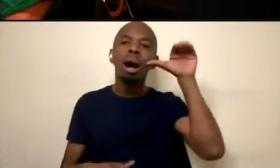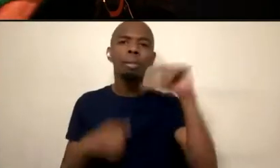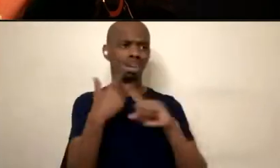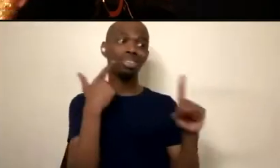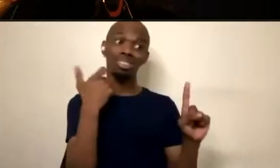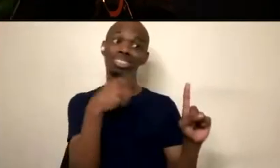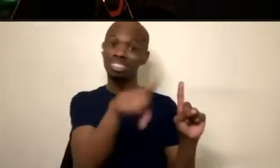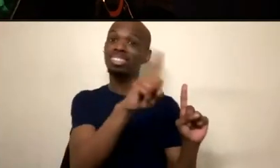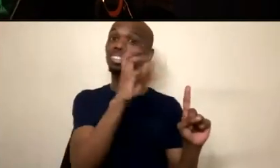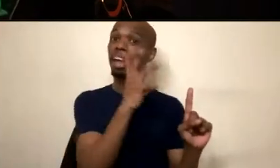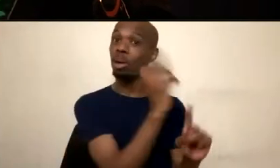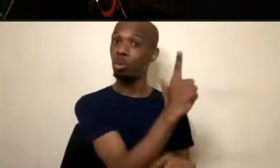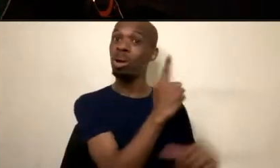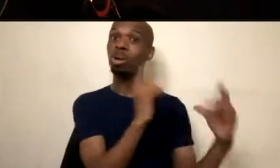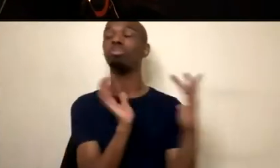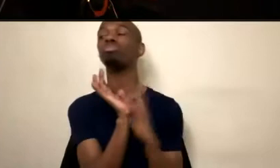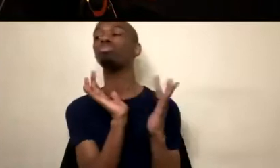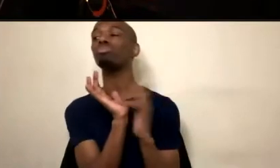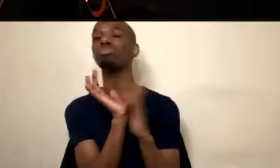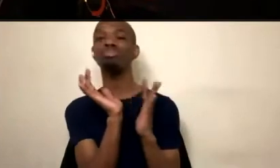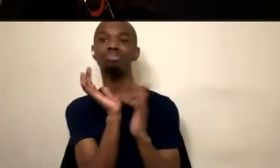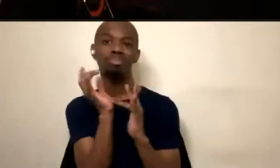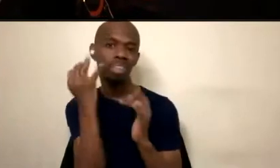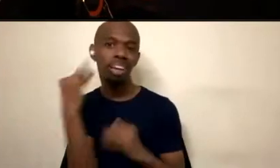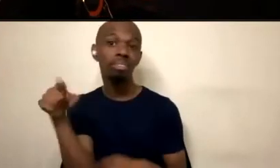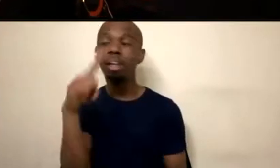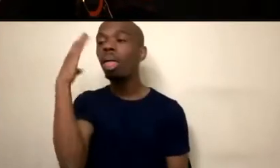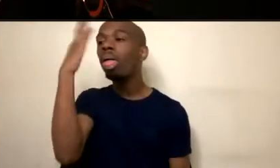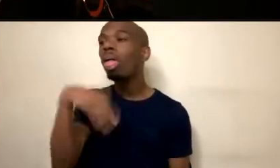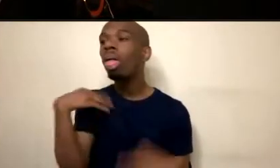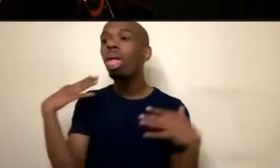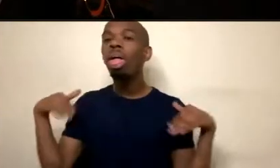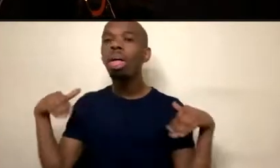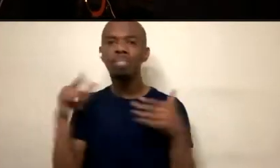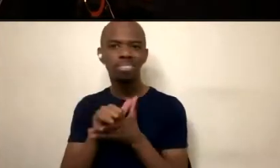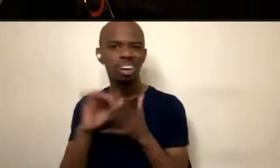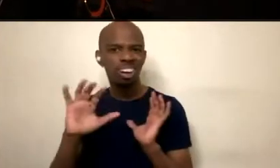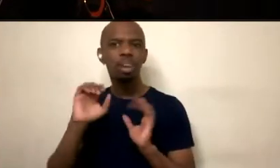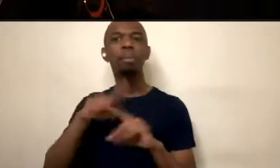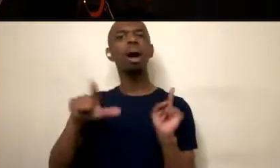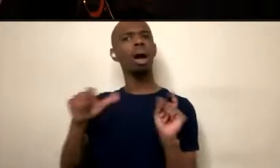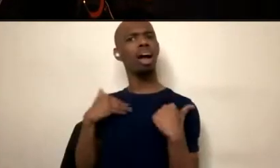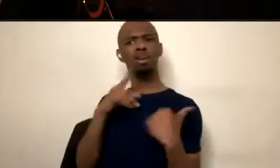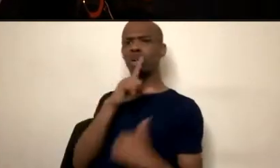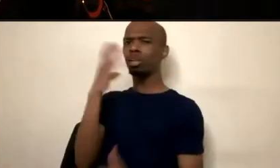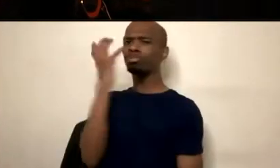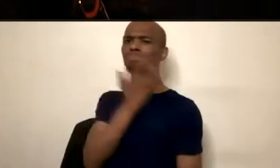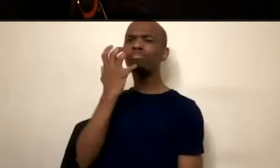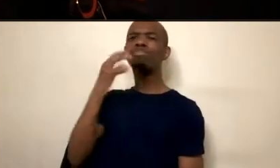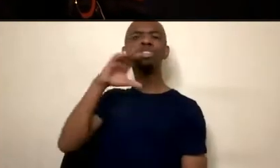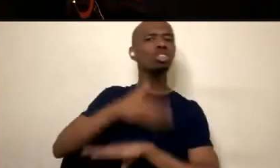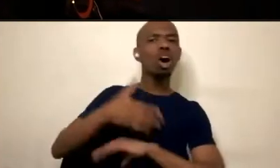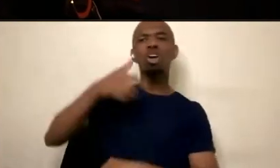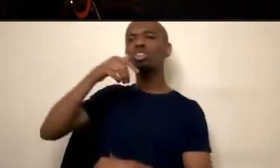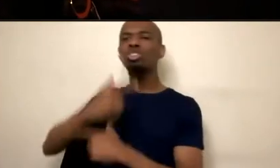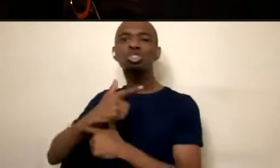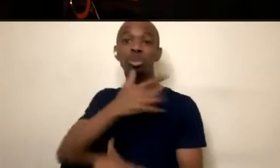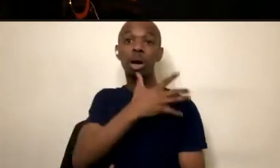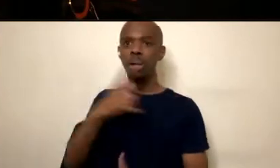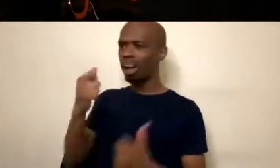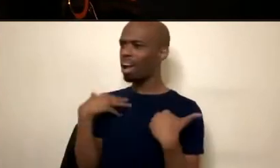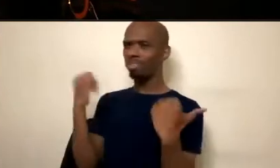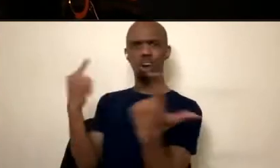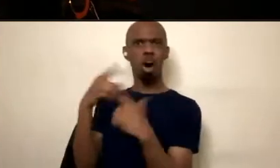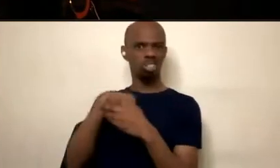you alive. But no, I have such wonderful daughters and sisters and mothers and in and out of the prison system, and it's just